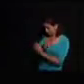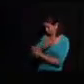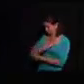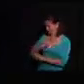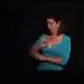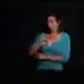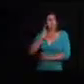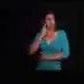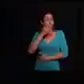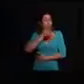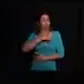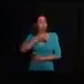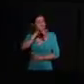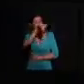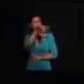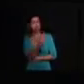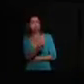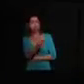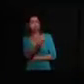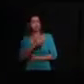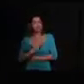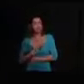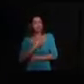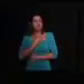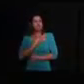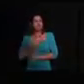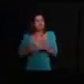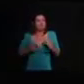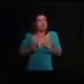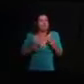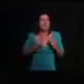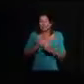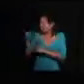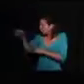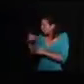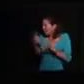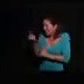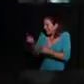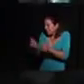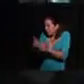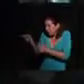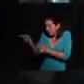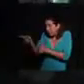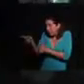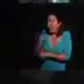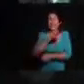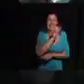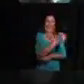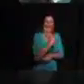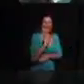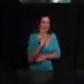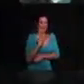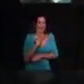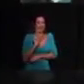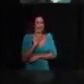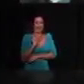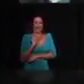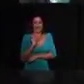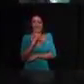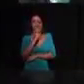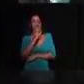a thrill for me. Excellent. And now you have something with you today. You want to tell the viewers about that? I do. This is a script